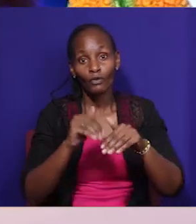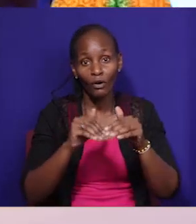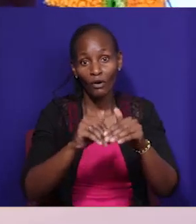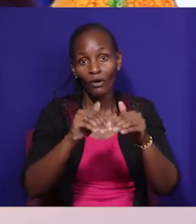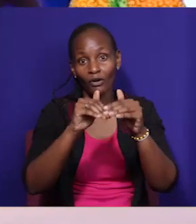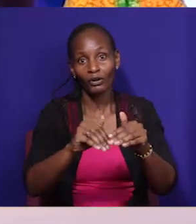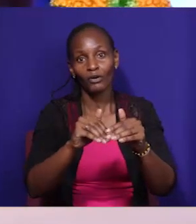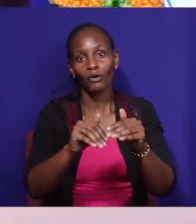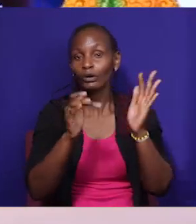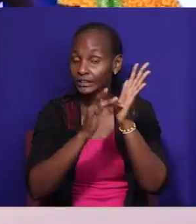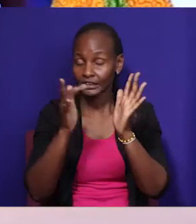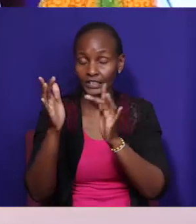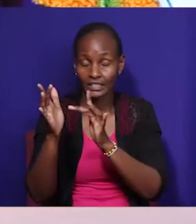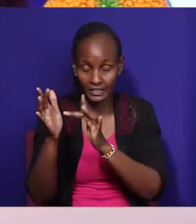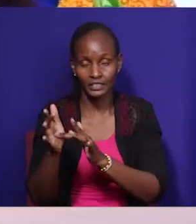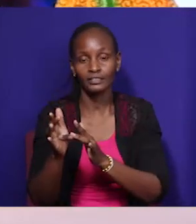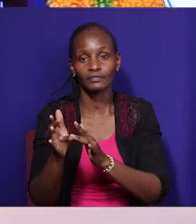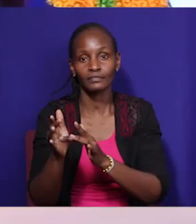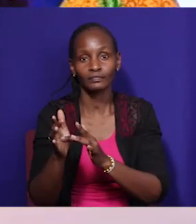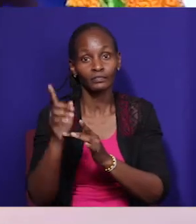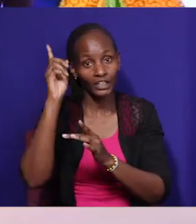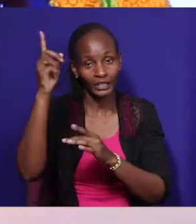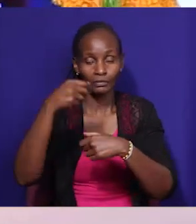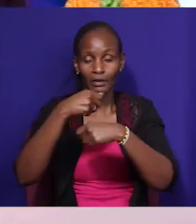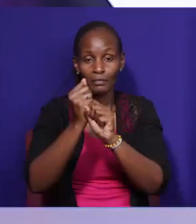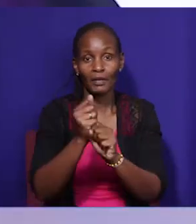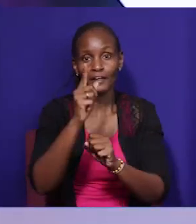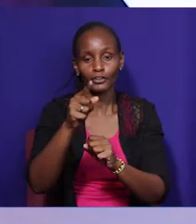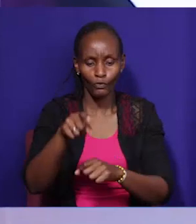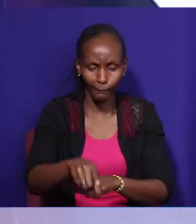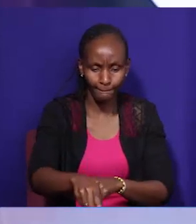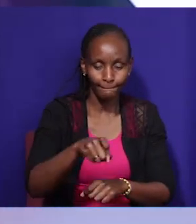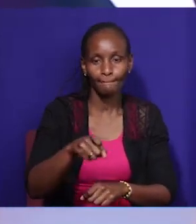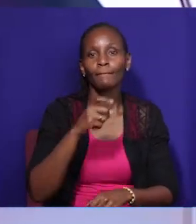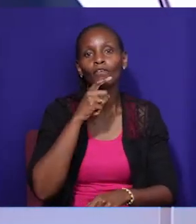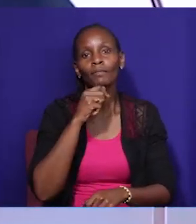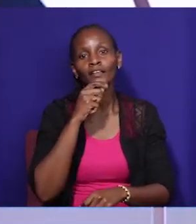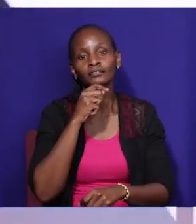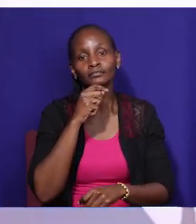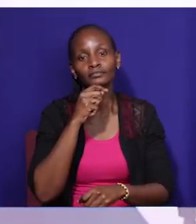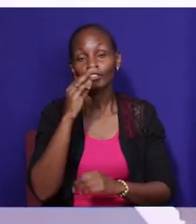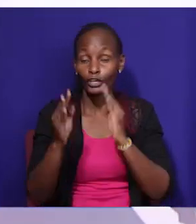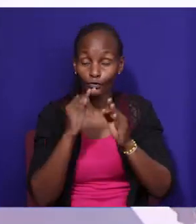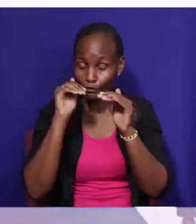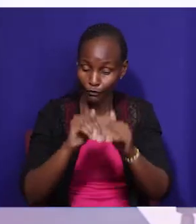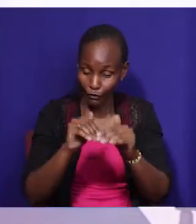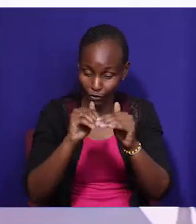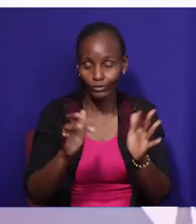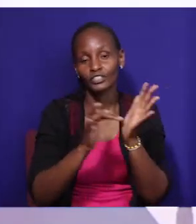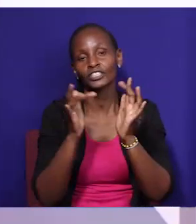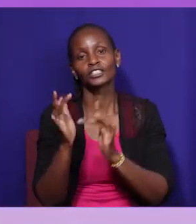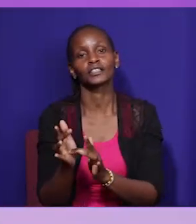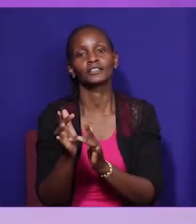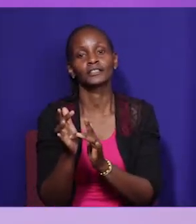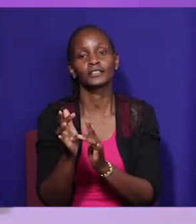if you follow me. I will make you fishers of men if you